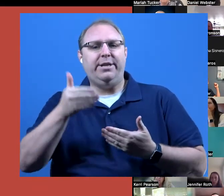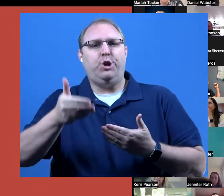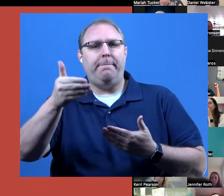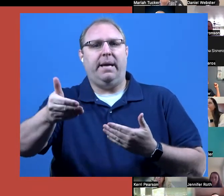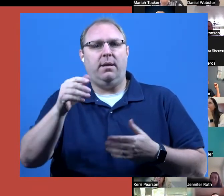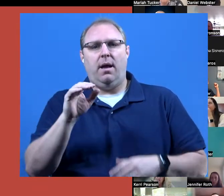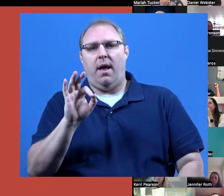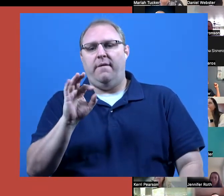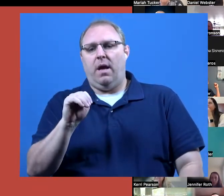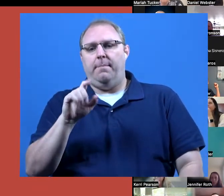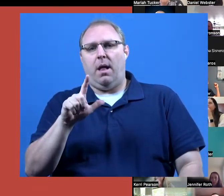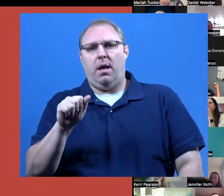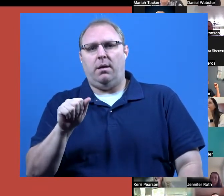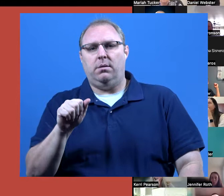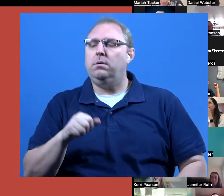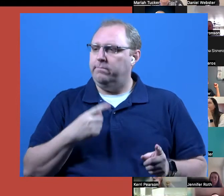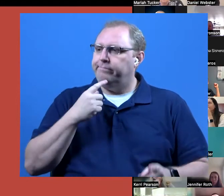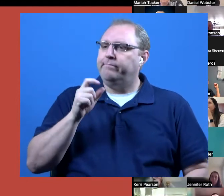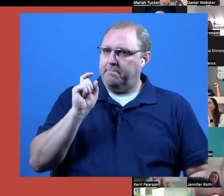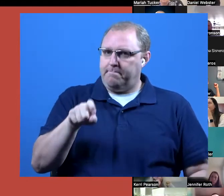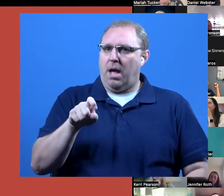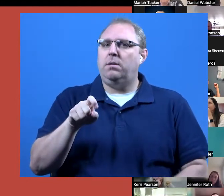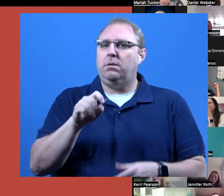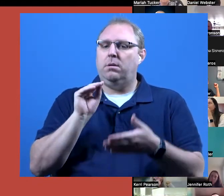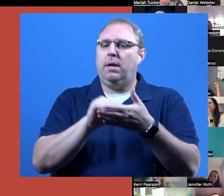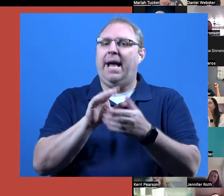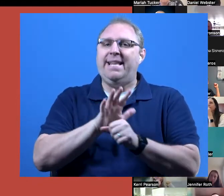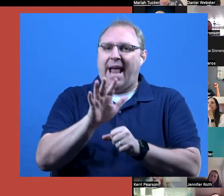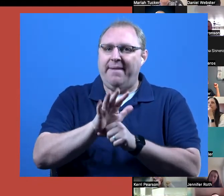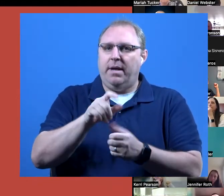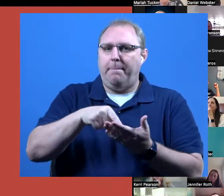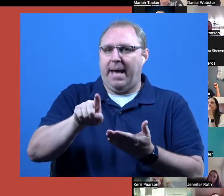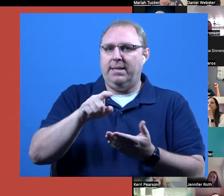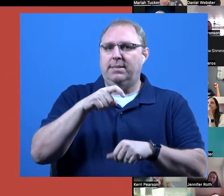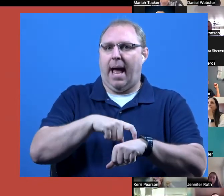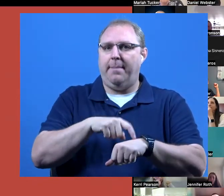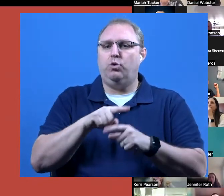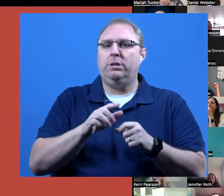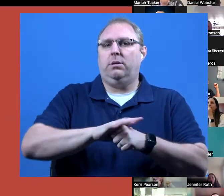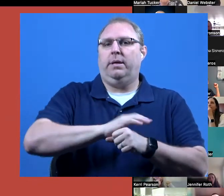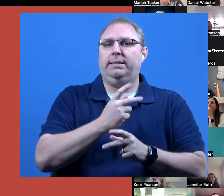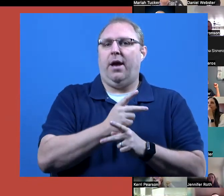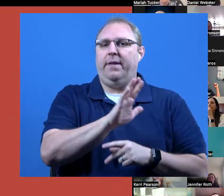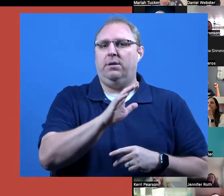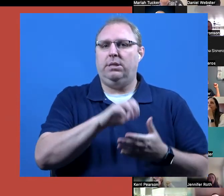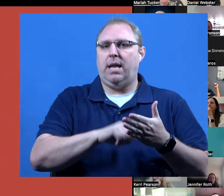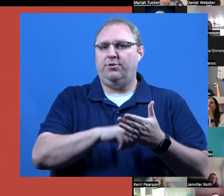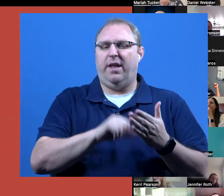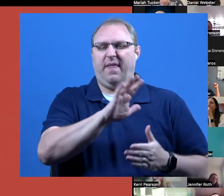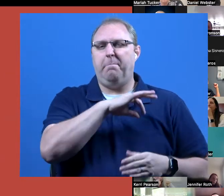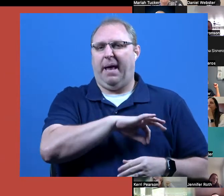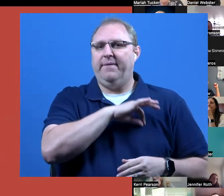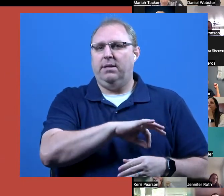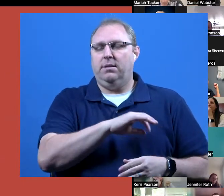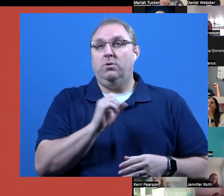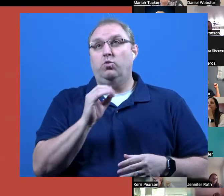their deductions, their benefits. So if their intermittent leave is days at a time, as